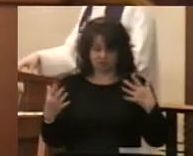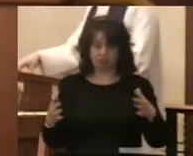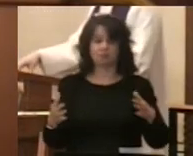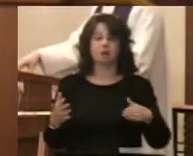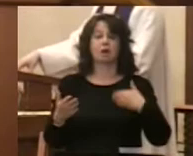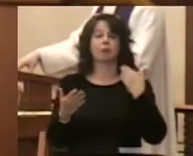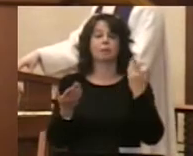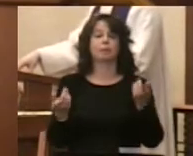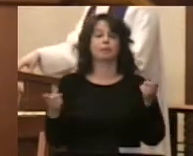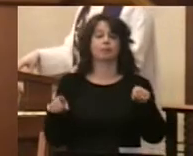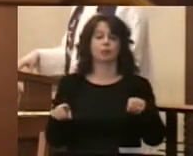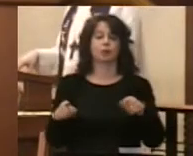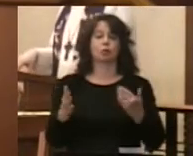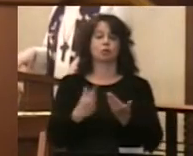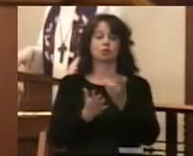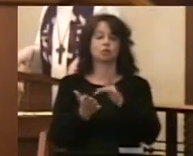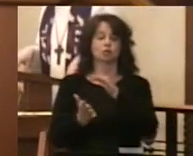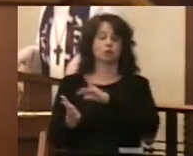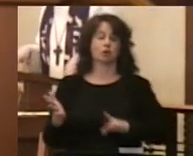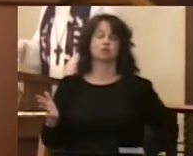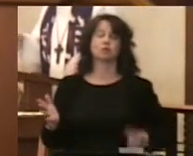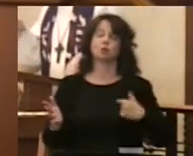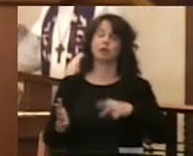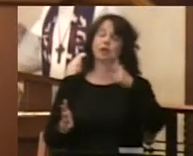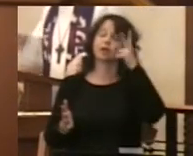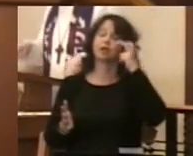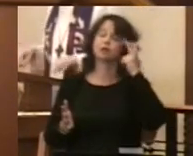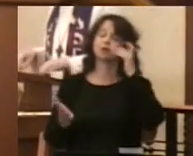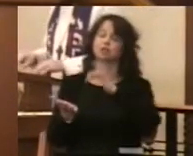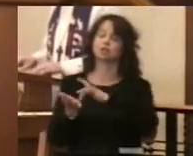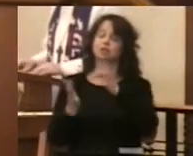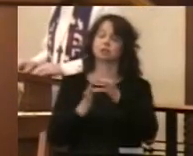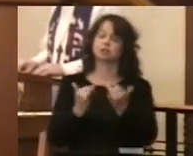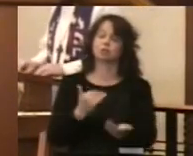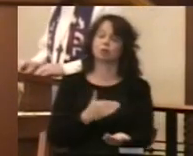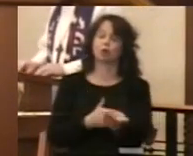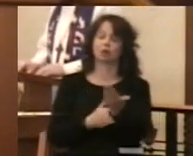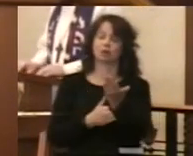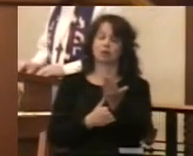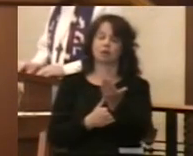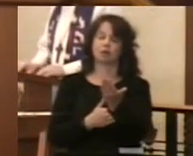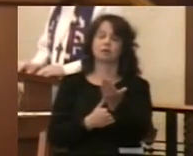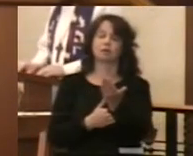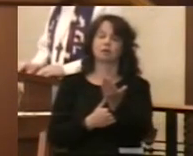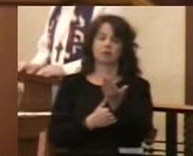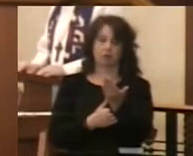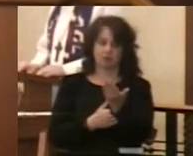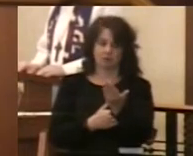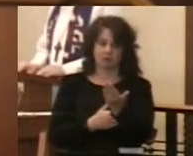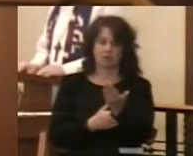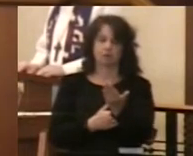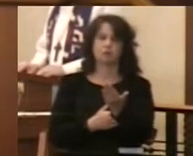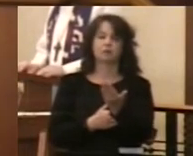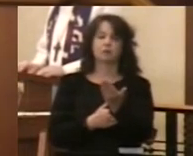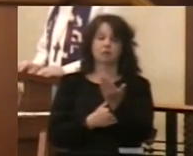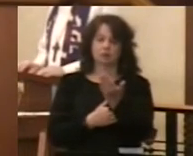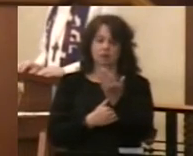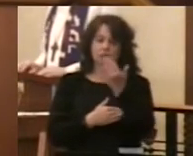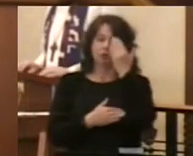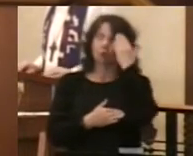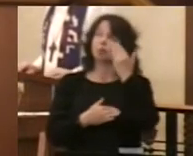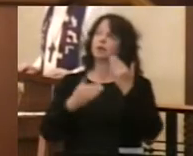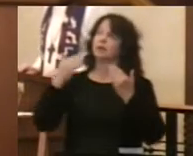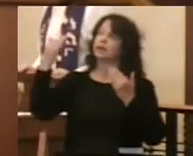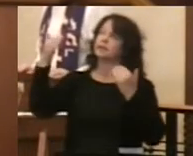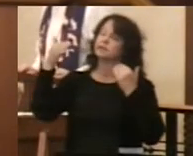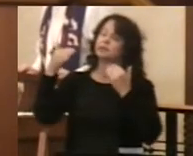Christ. And so when we hear Jesus in the gospel this morning, we know that He is nearing the